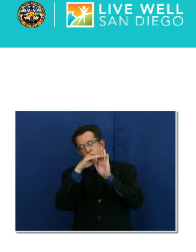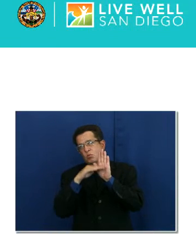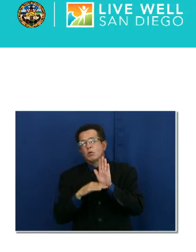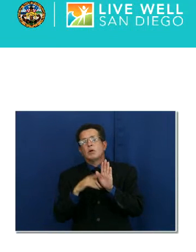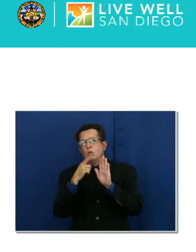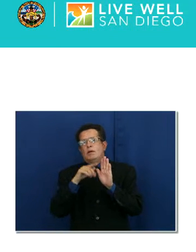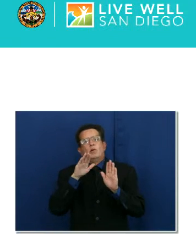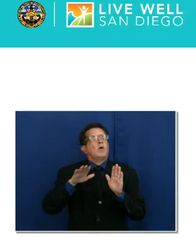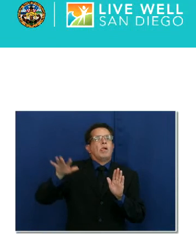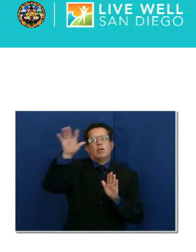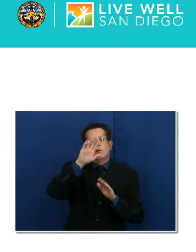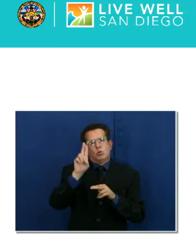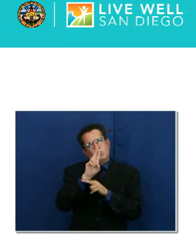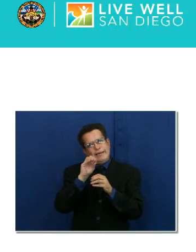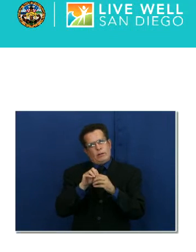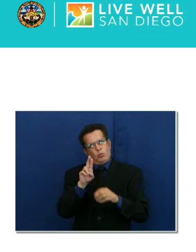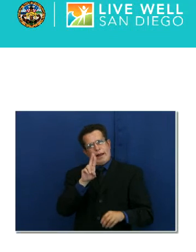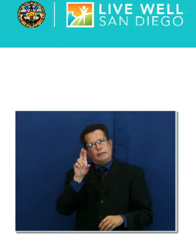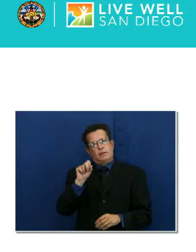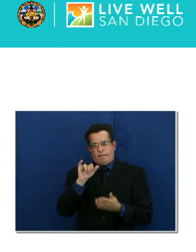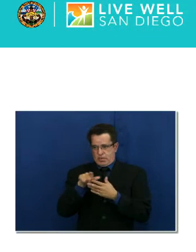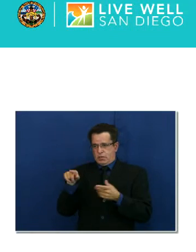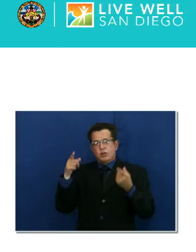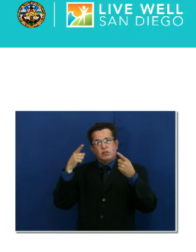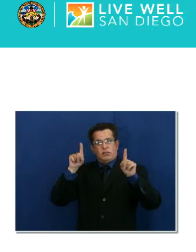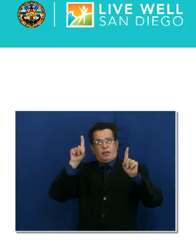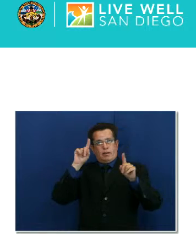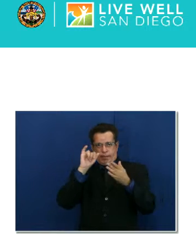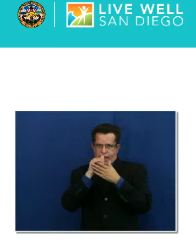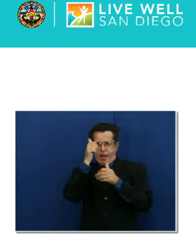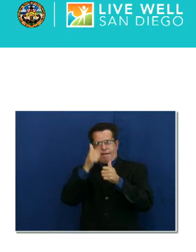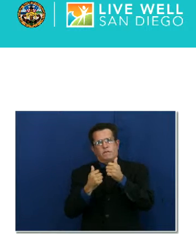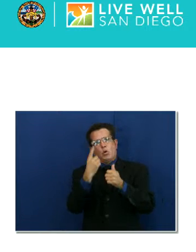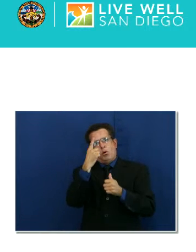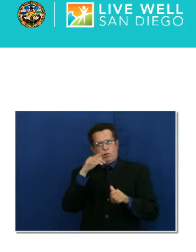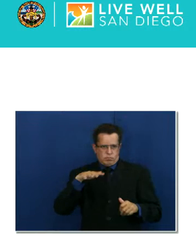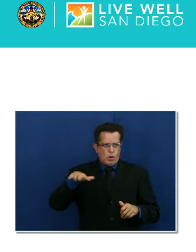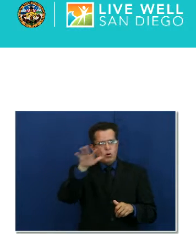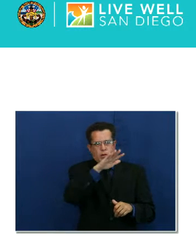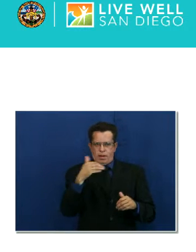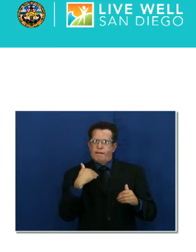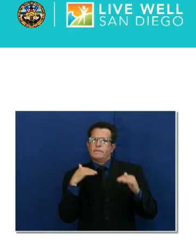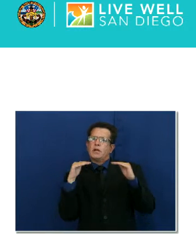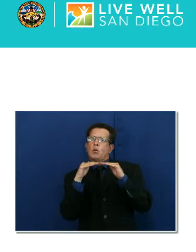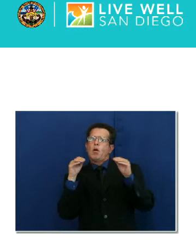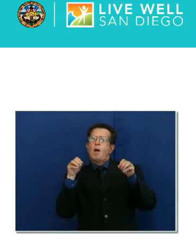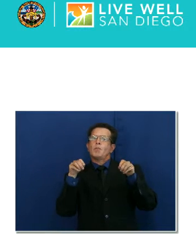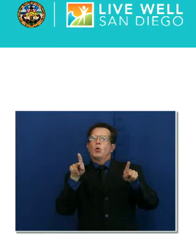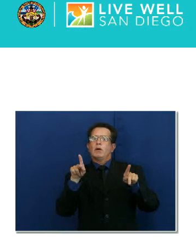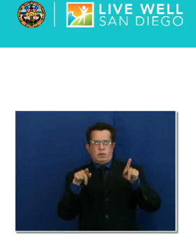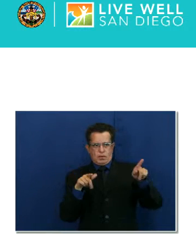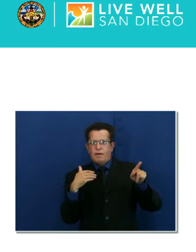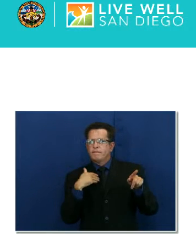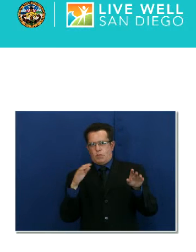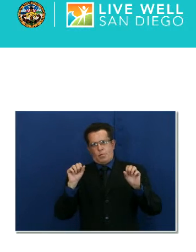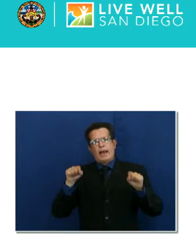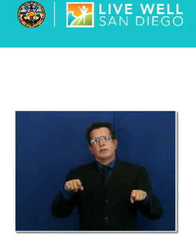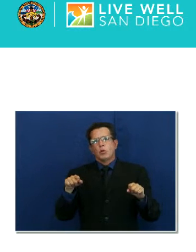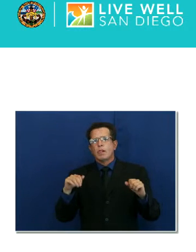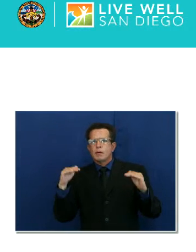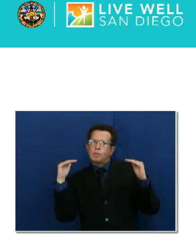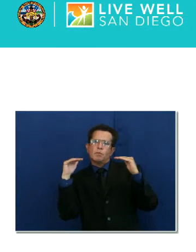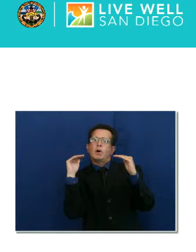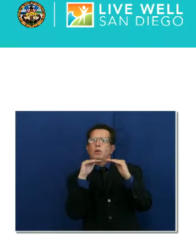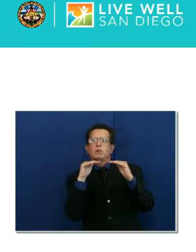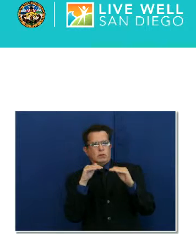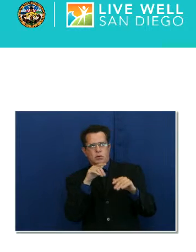the nation. Health equity is achieved when everyone has the opportunity to attain his or her full health potential, and